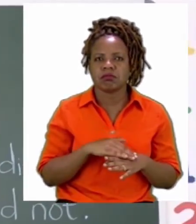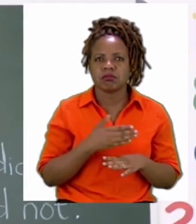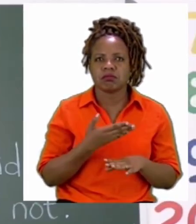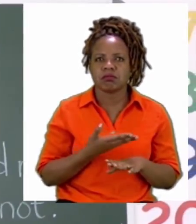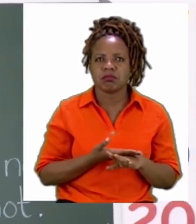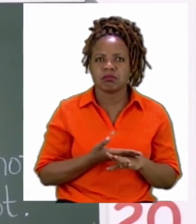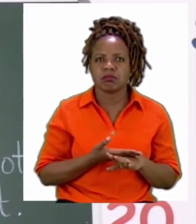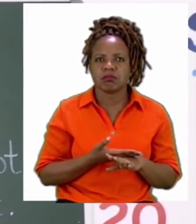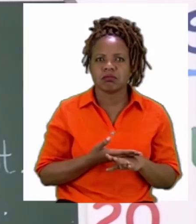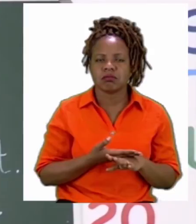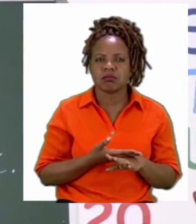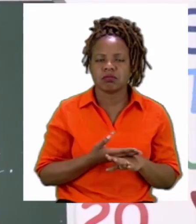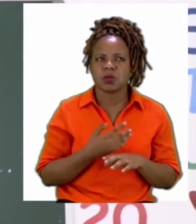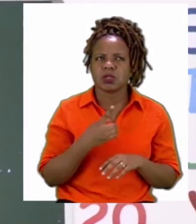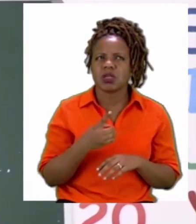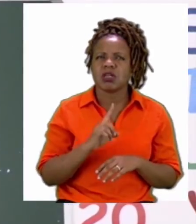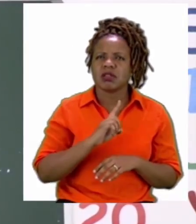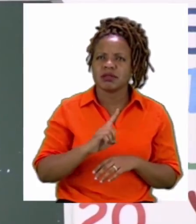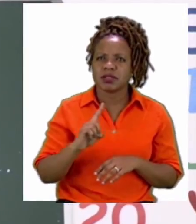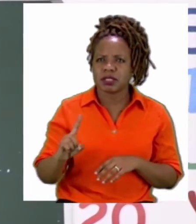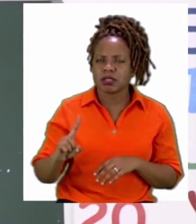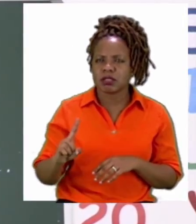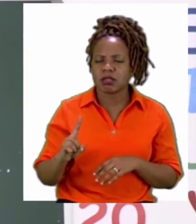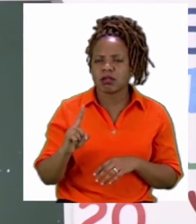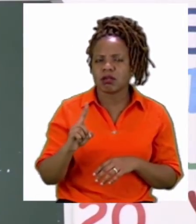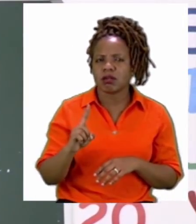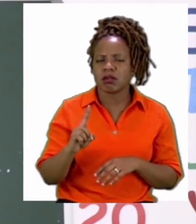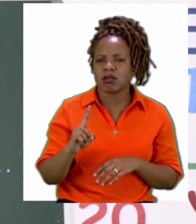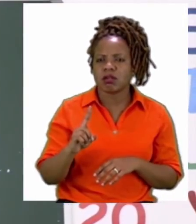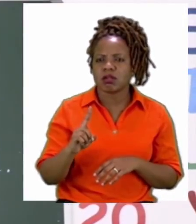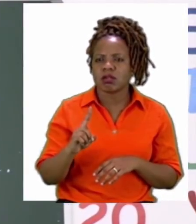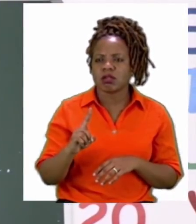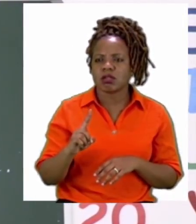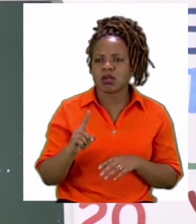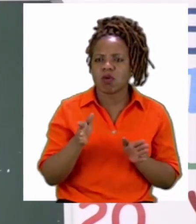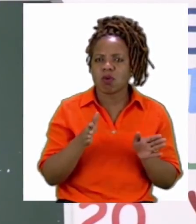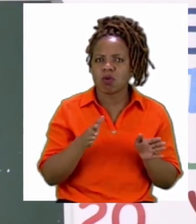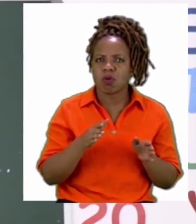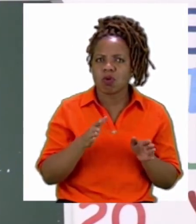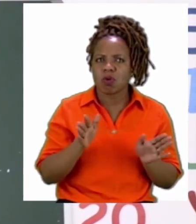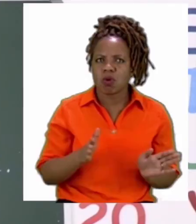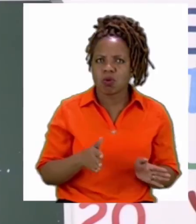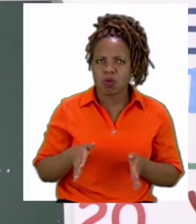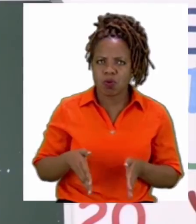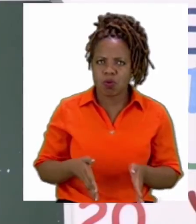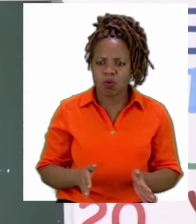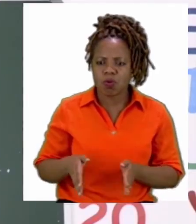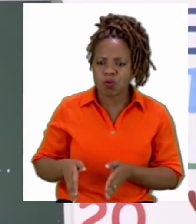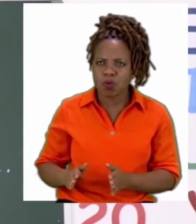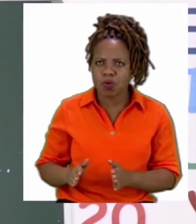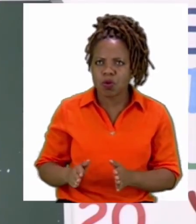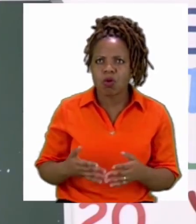pair of trousers today? What would we say? Would we say yes, she